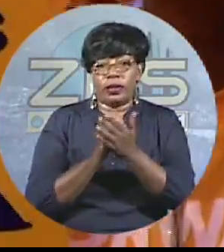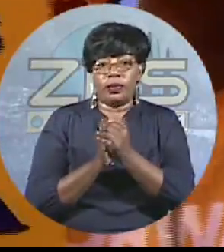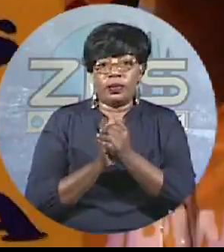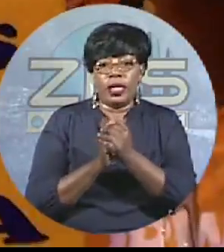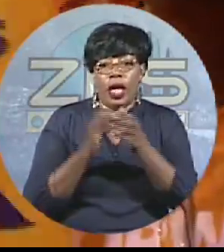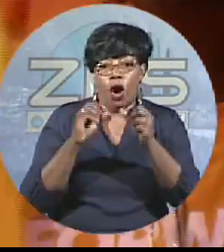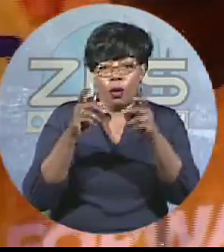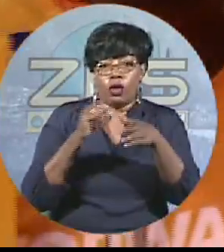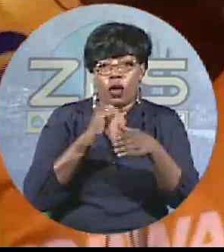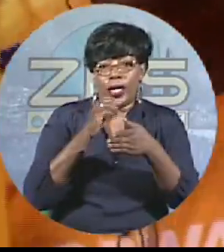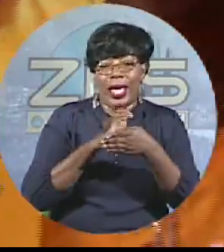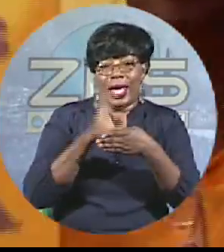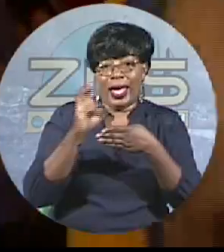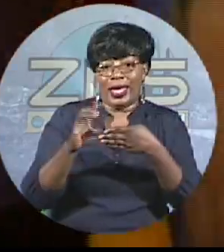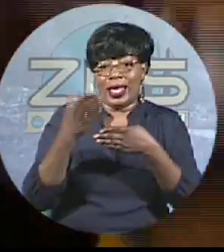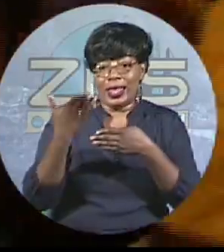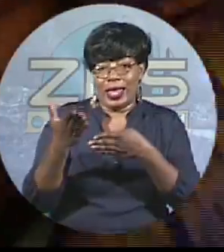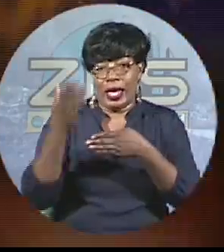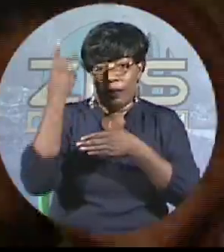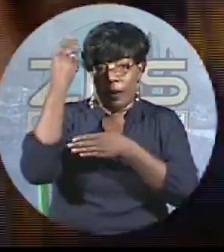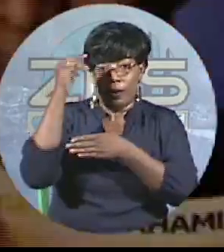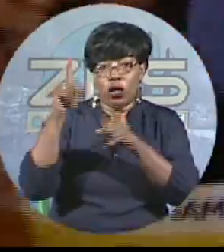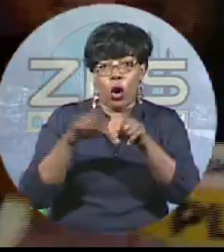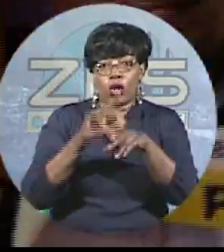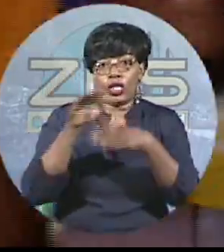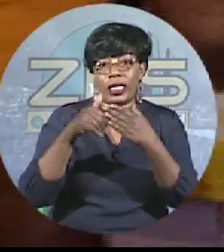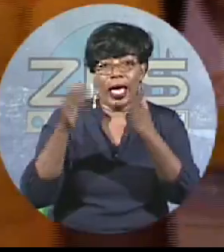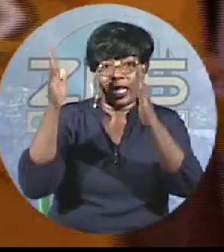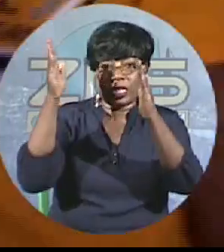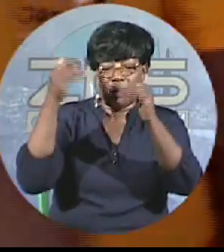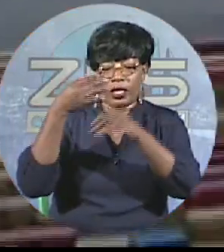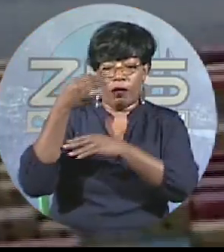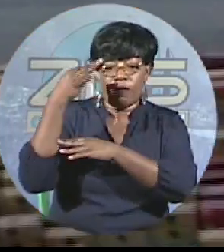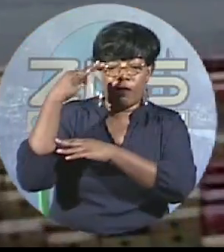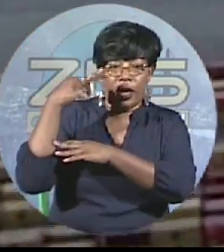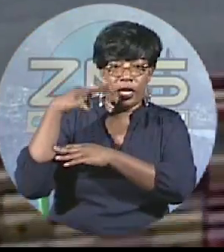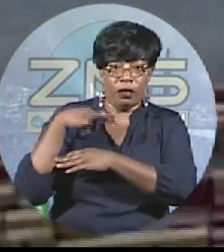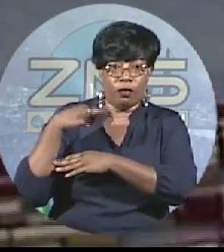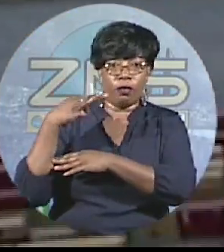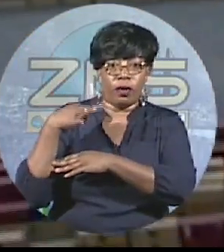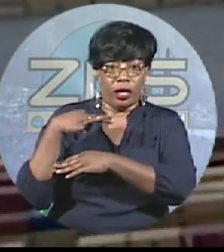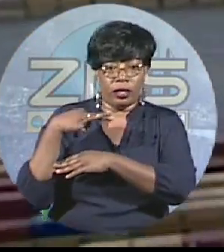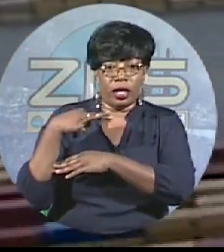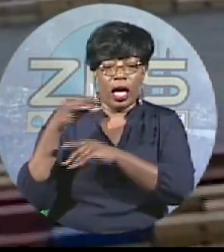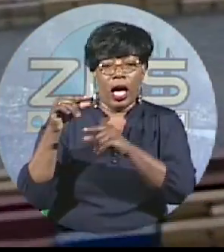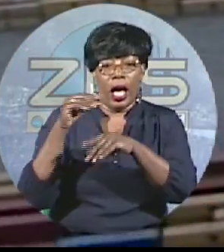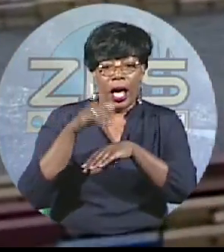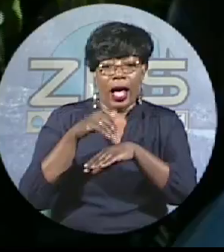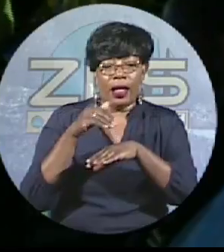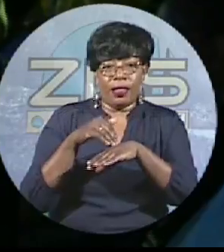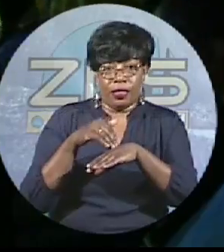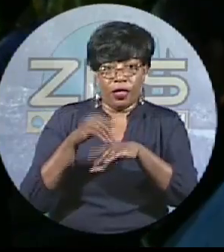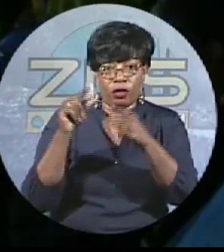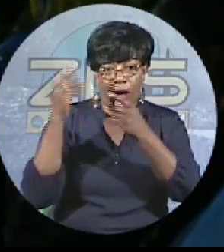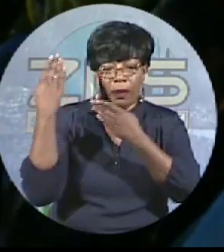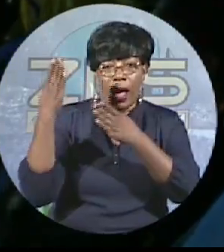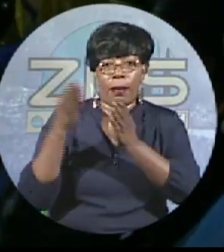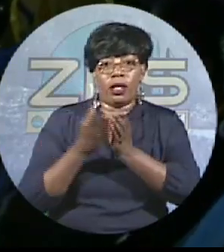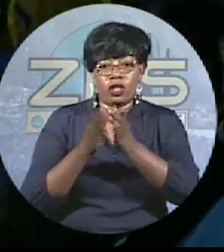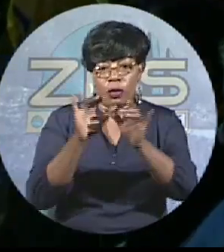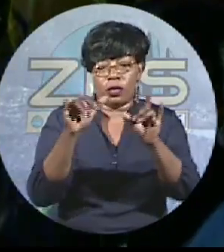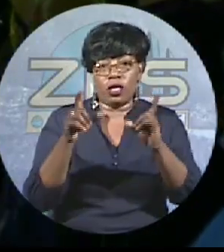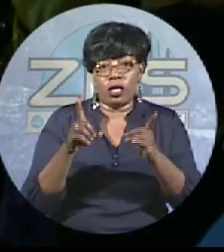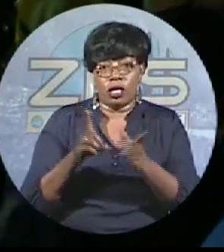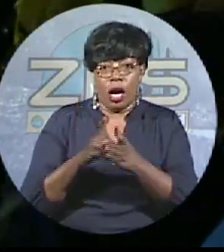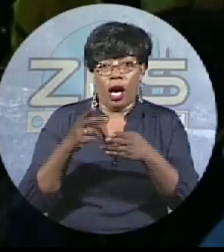don't end there. The Prime Minister said, expect the benefits of apprenticeship programs at the Grand Bahama Shipyard to be seen